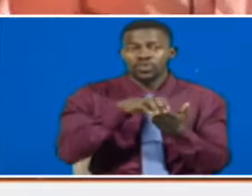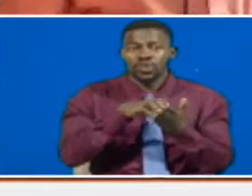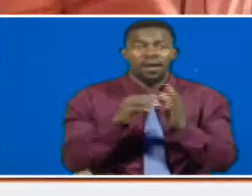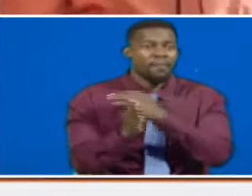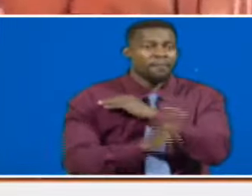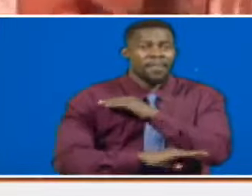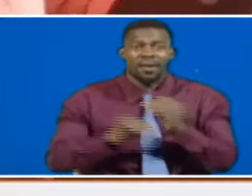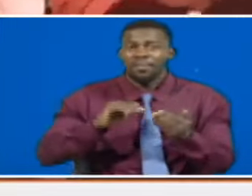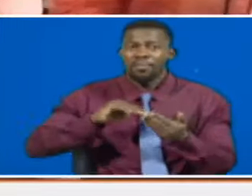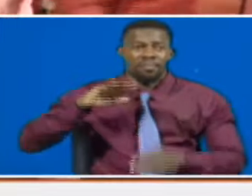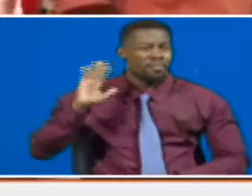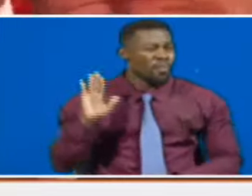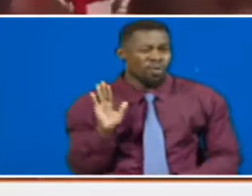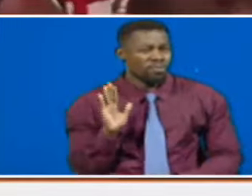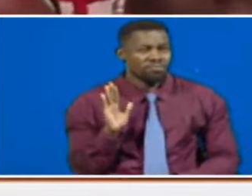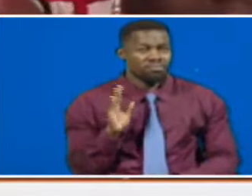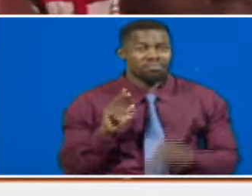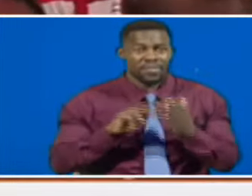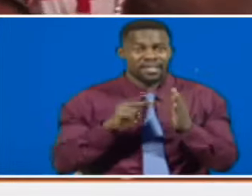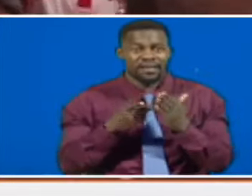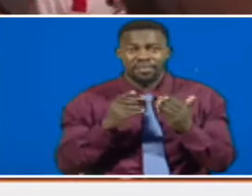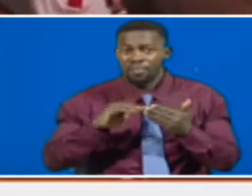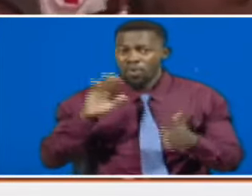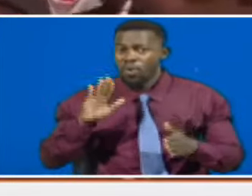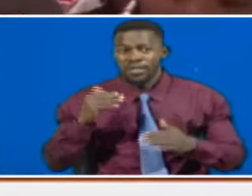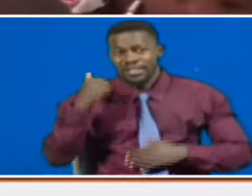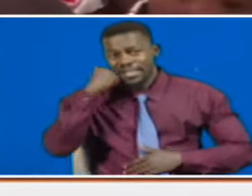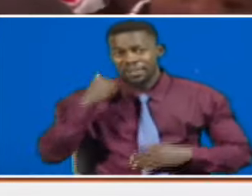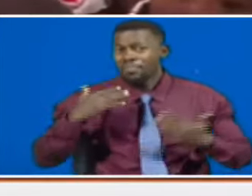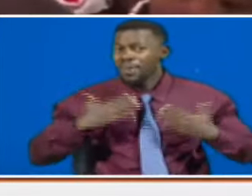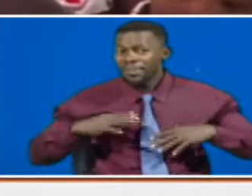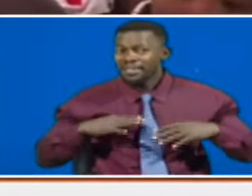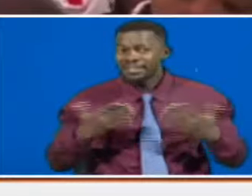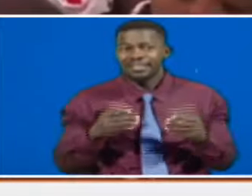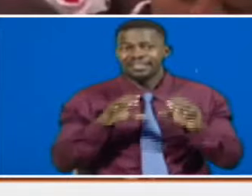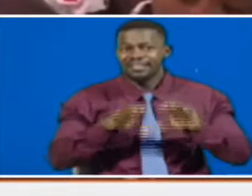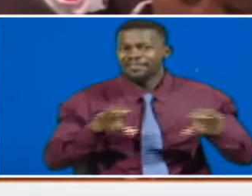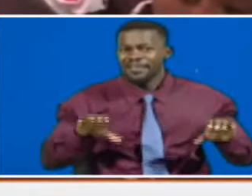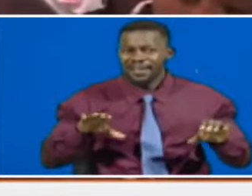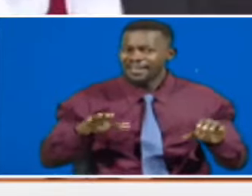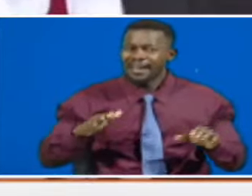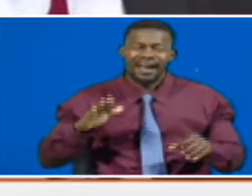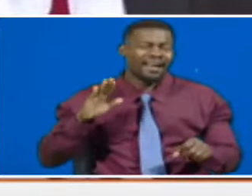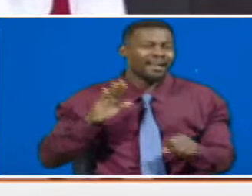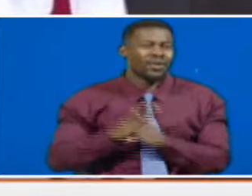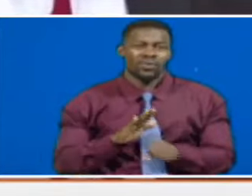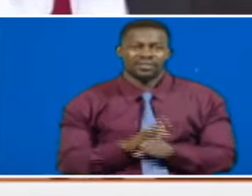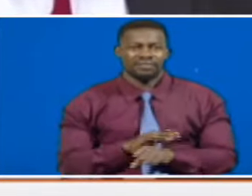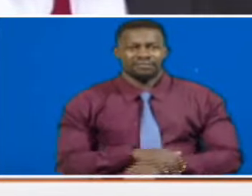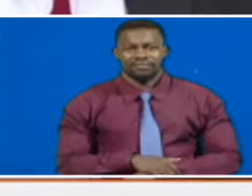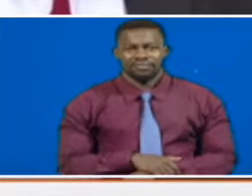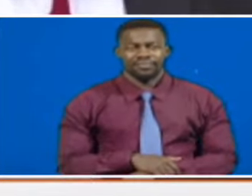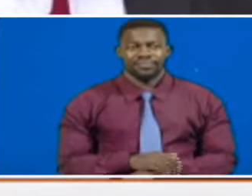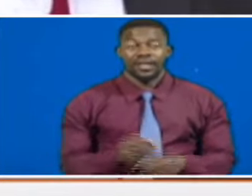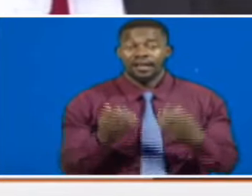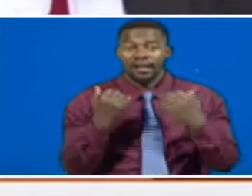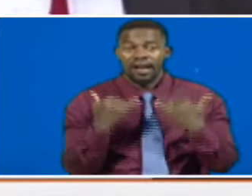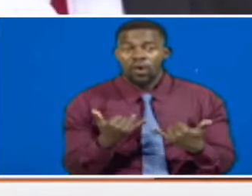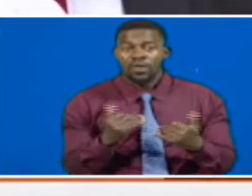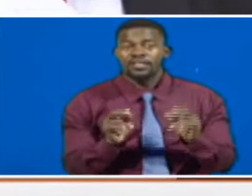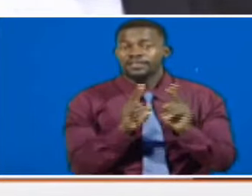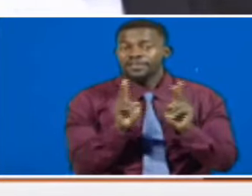healthcare system, leaving thousands of patients without access to essential medical care. It is crucial for